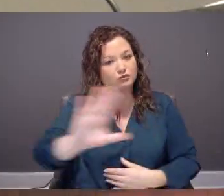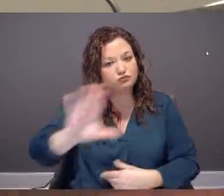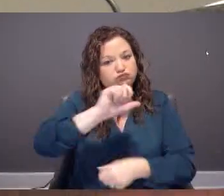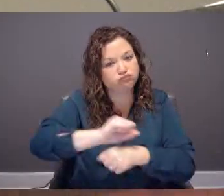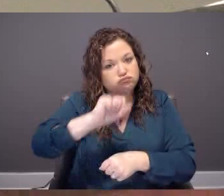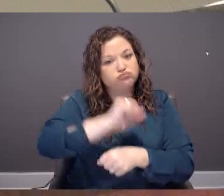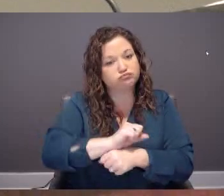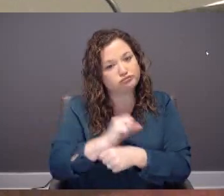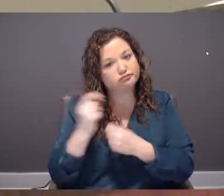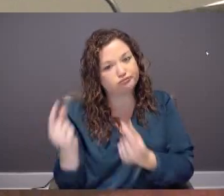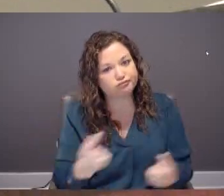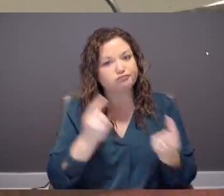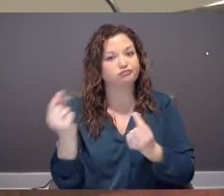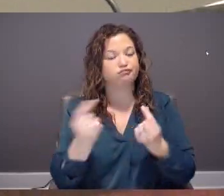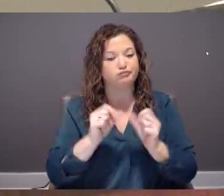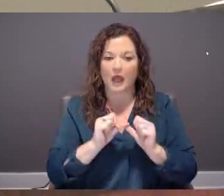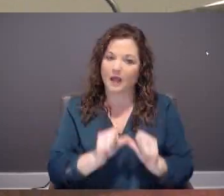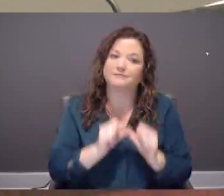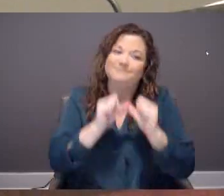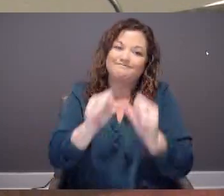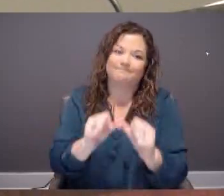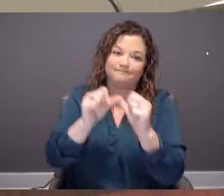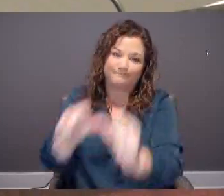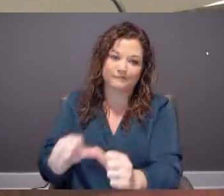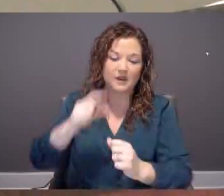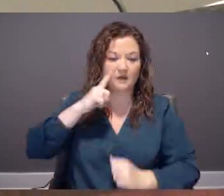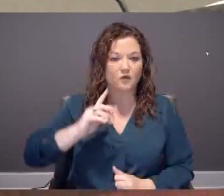and continue to do in and for our city.